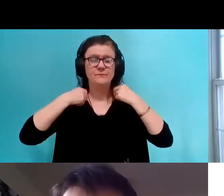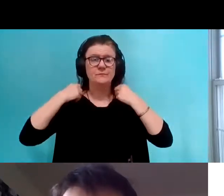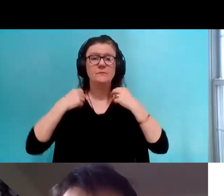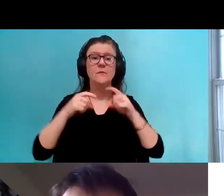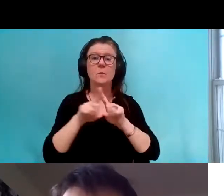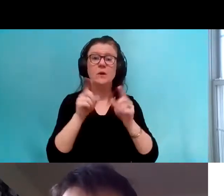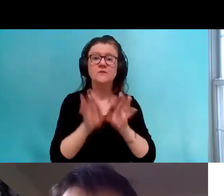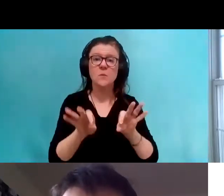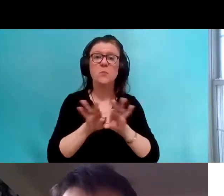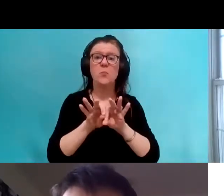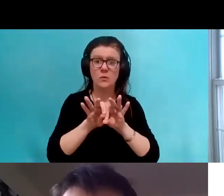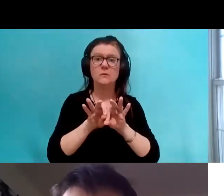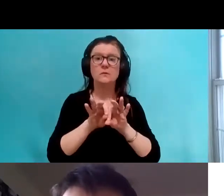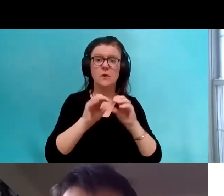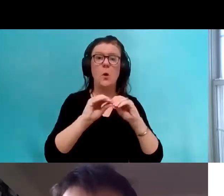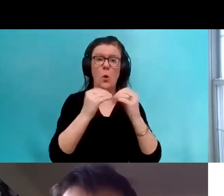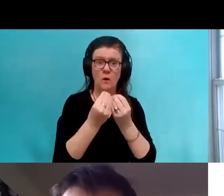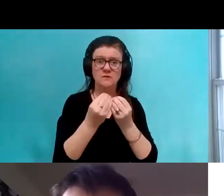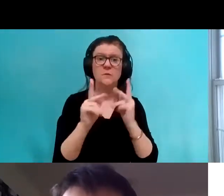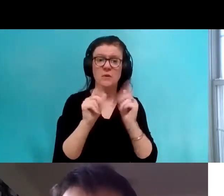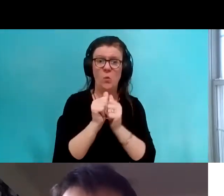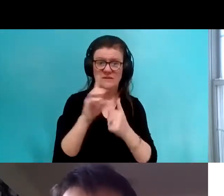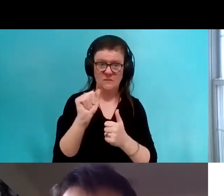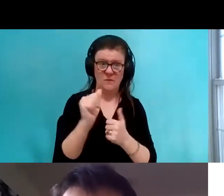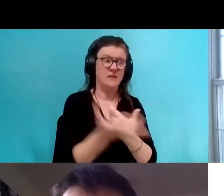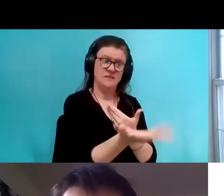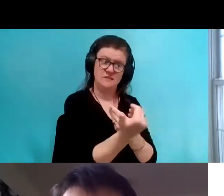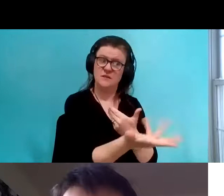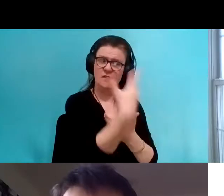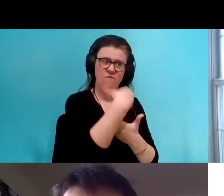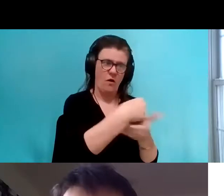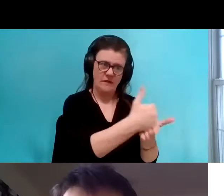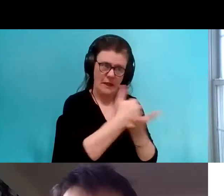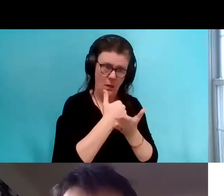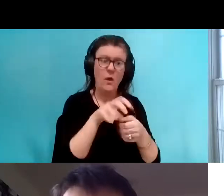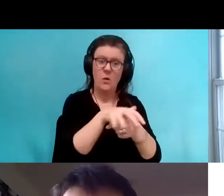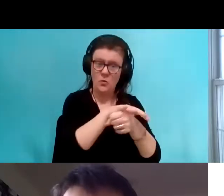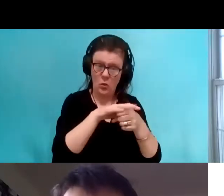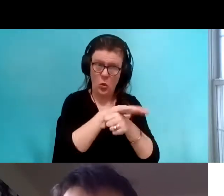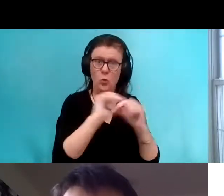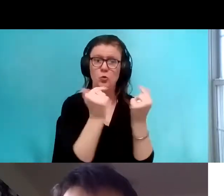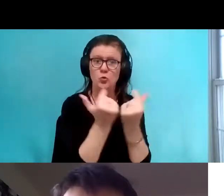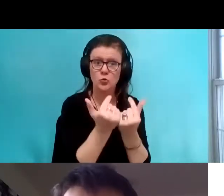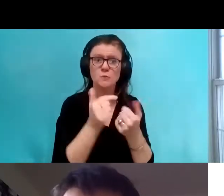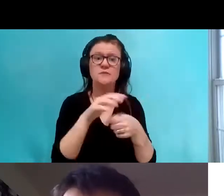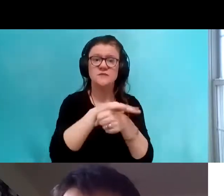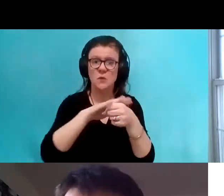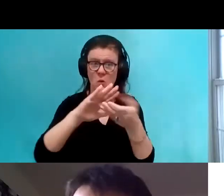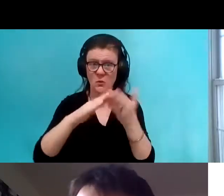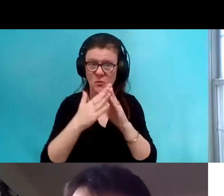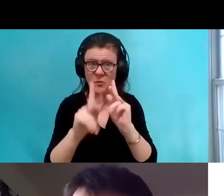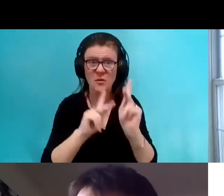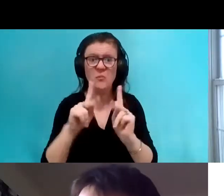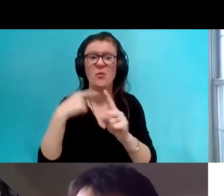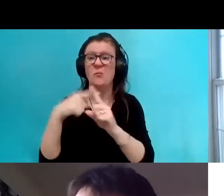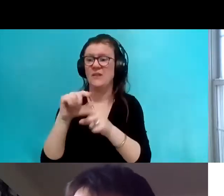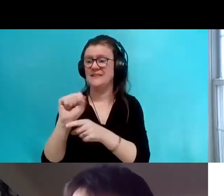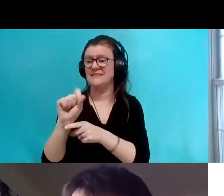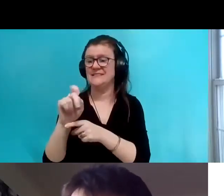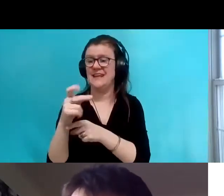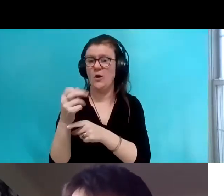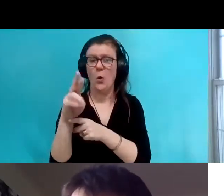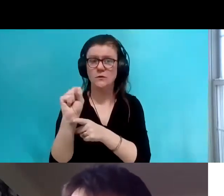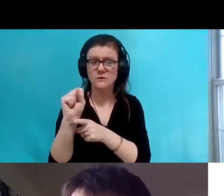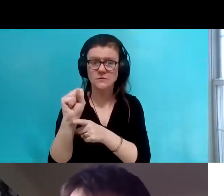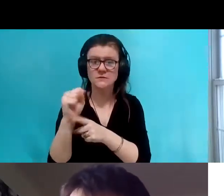from organizations of persons with disabilities, the local self-help groups, the local level stakeholders, and the